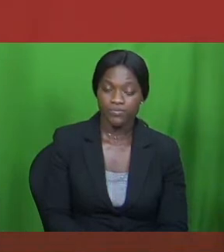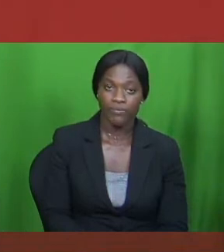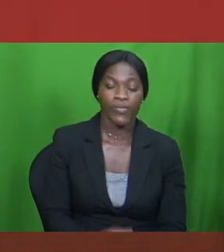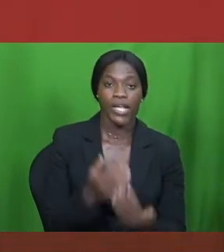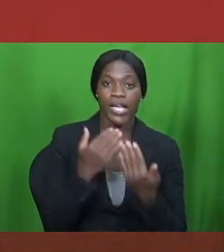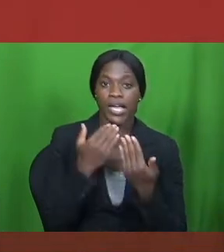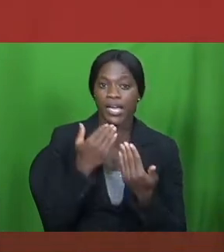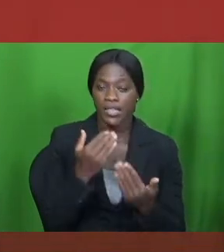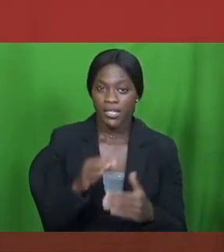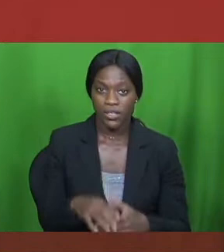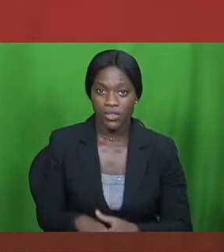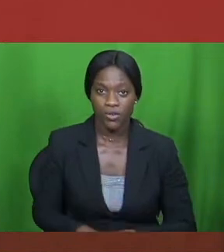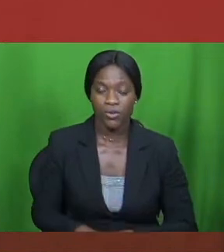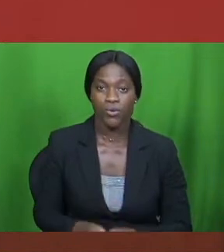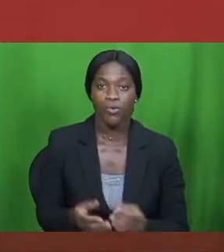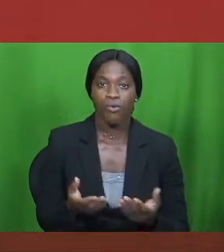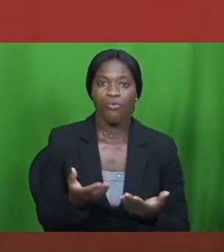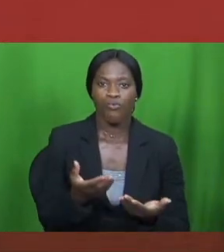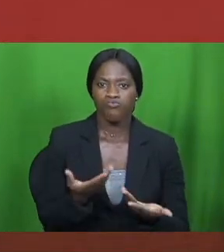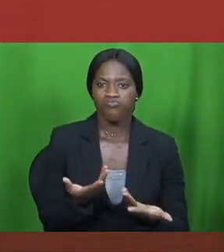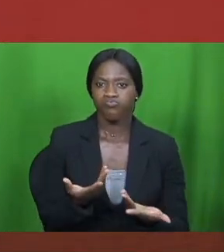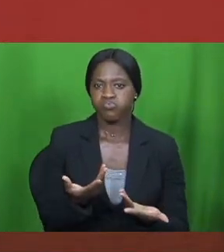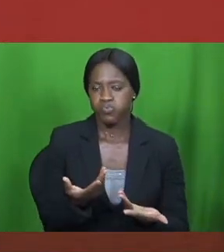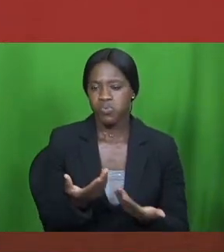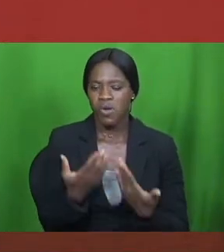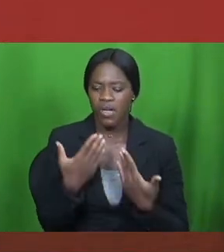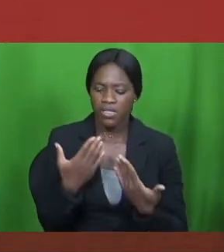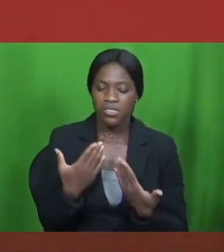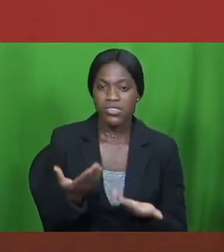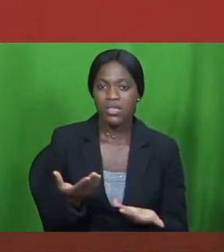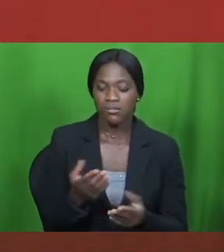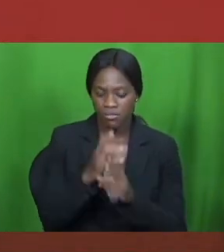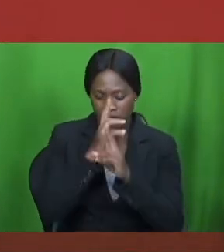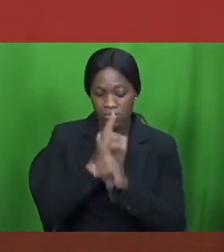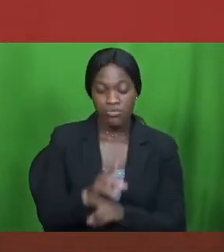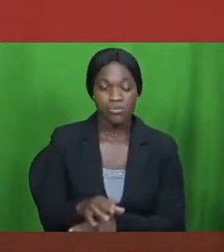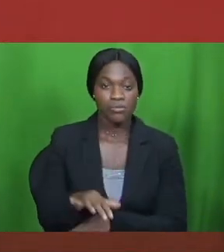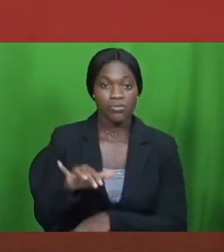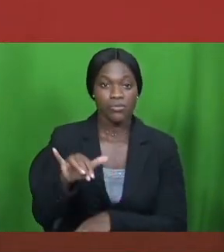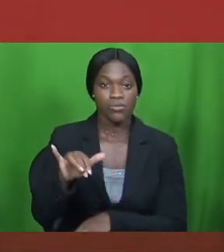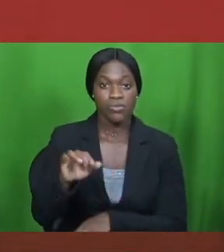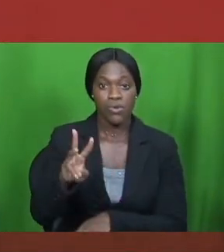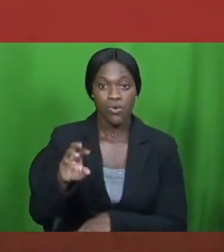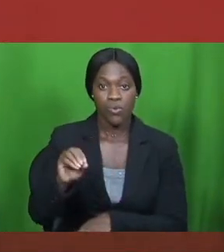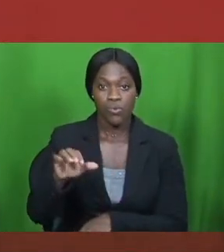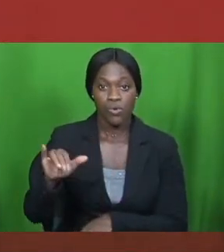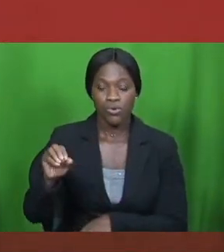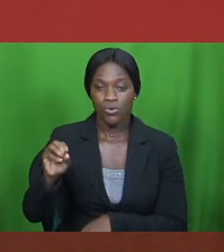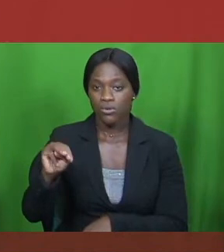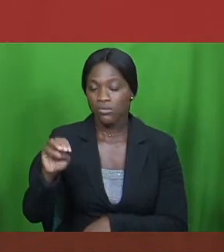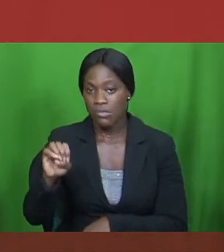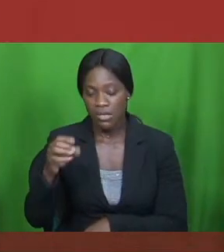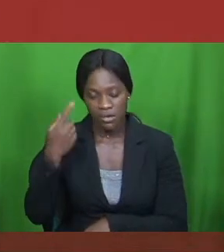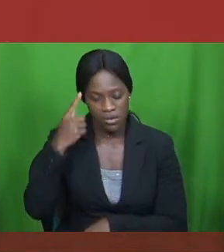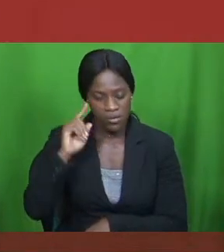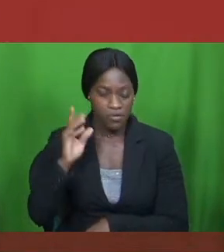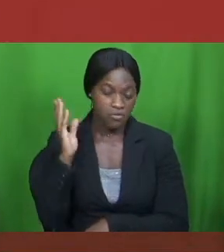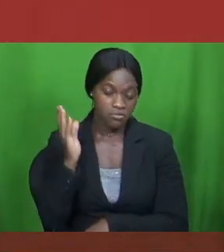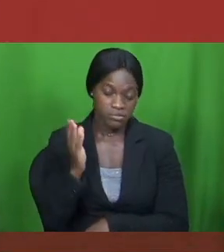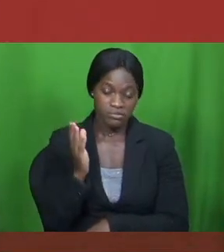Honorable Kobna Mensah Woyome, for a very important statement, paying glowing tribute to a